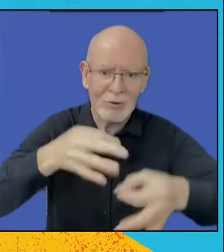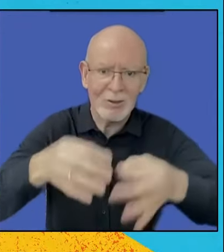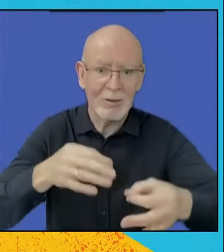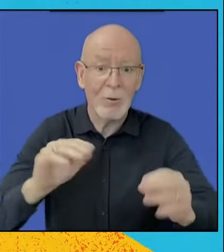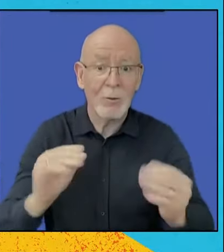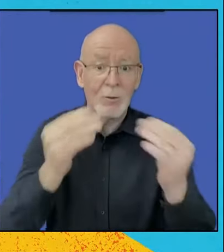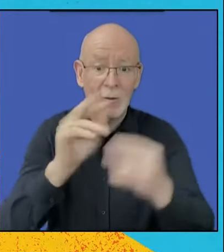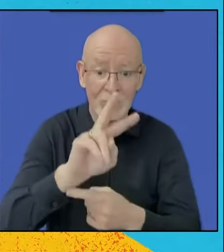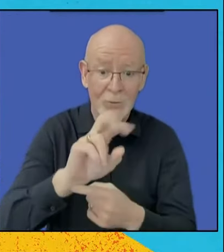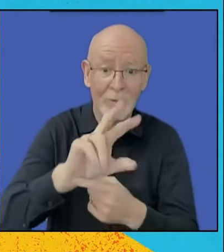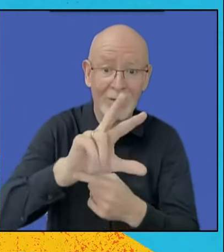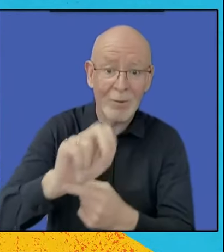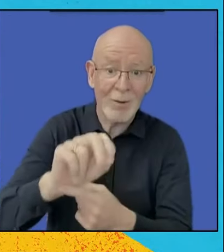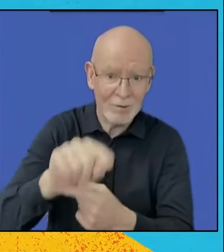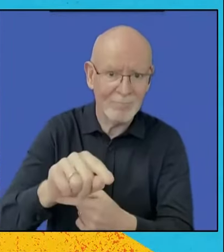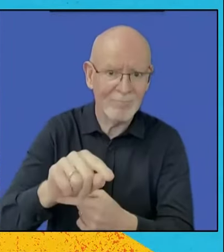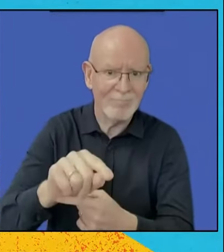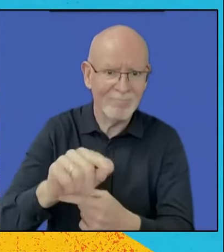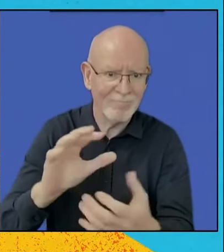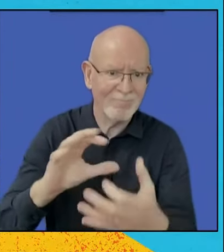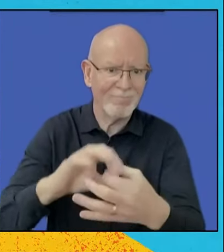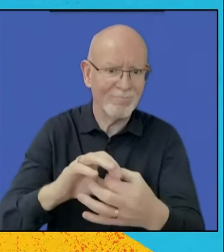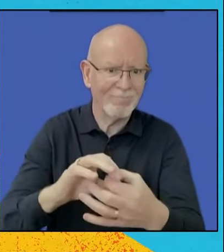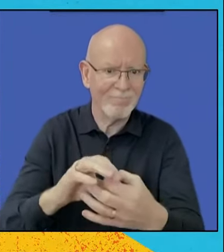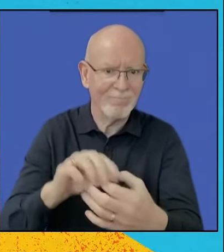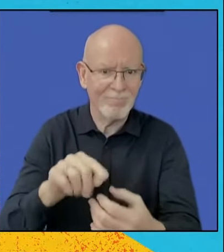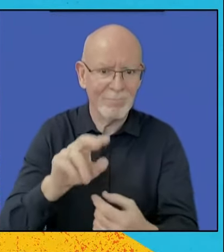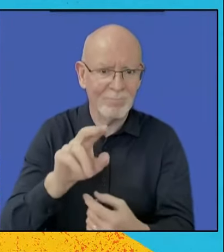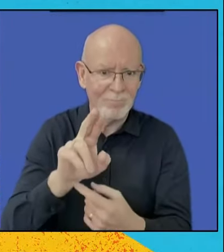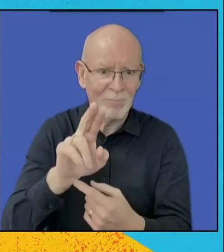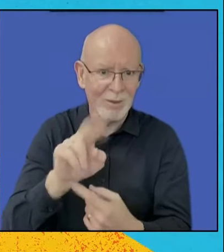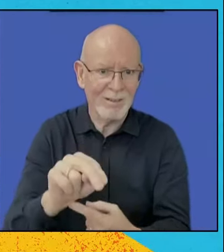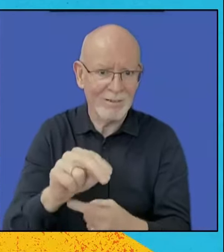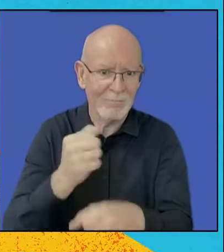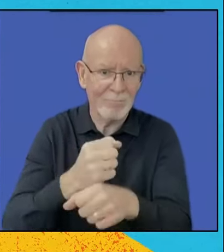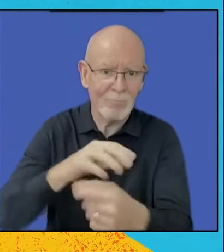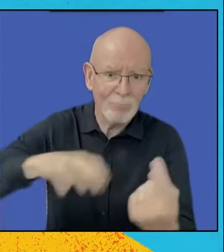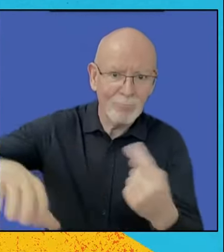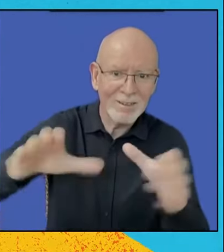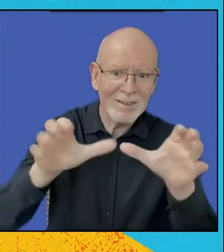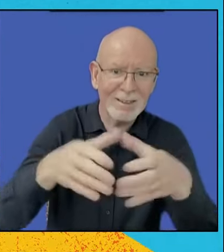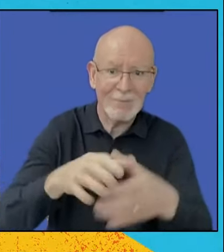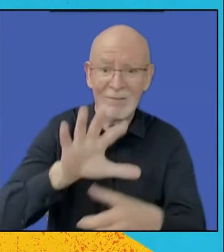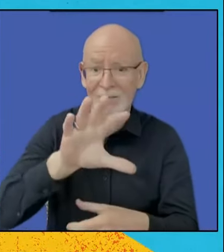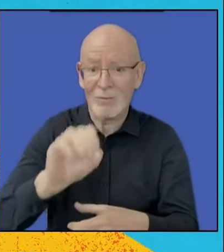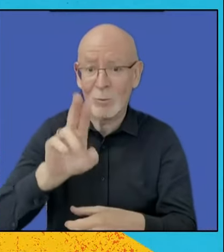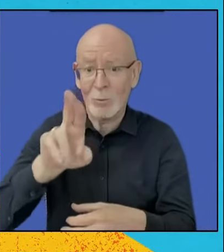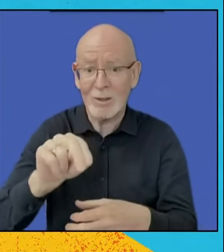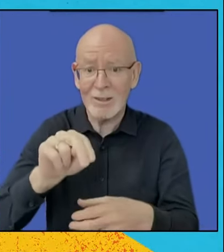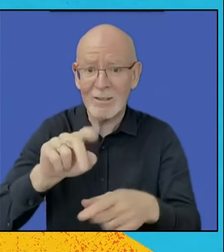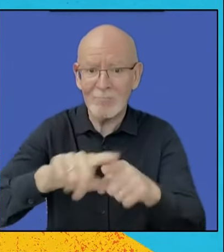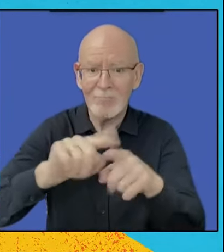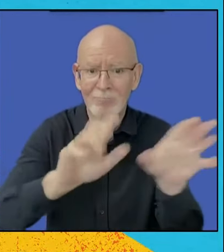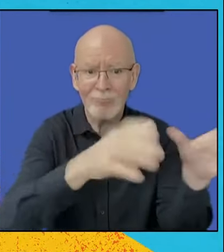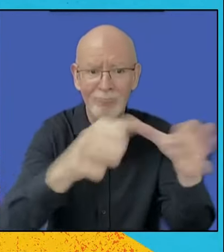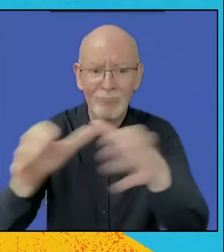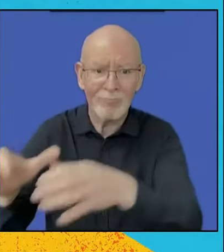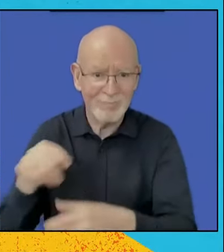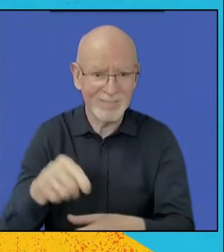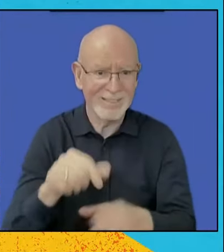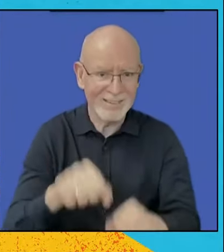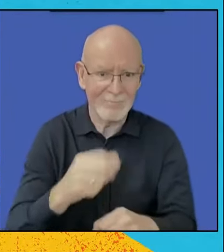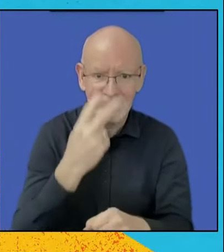with in various levels, from country to region to global level. Last year, the General Assembly adopted by consensus a